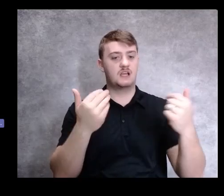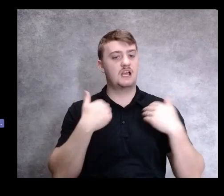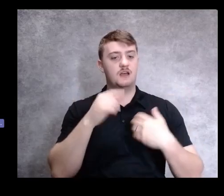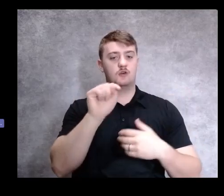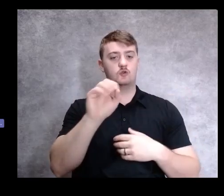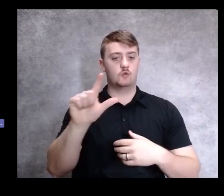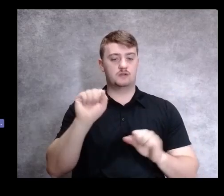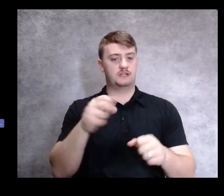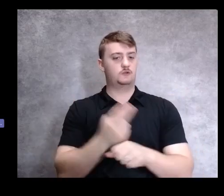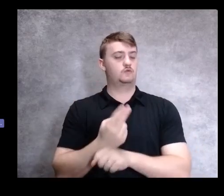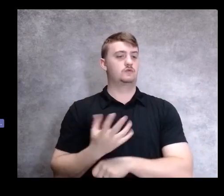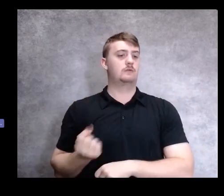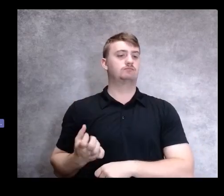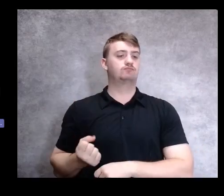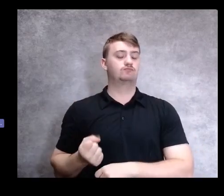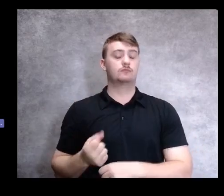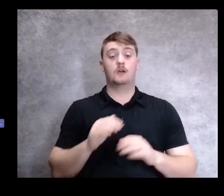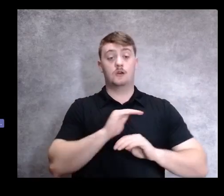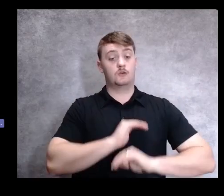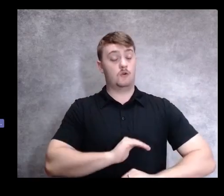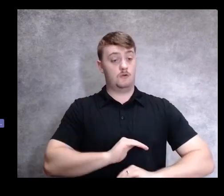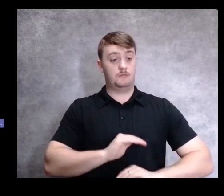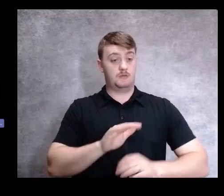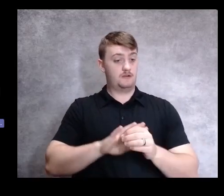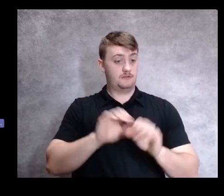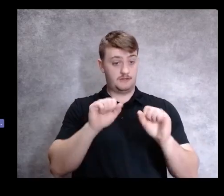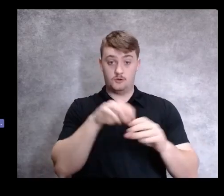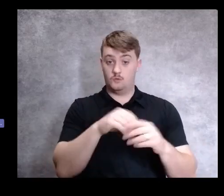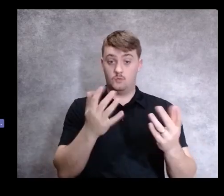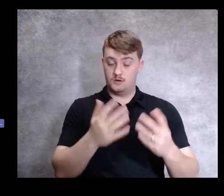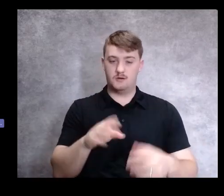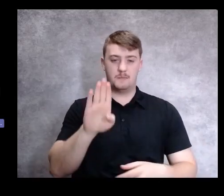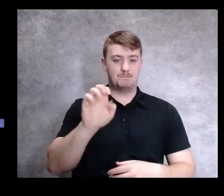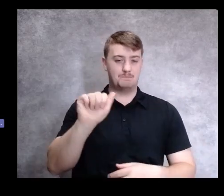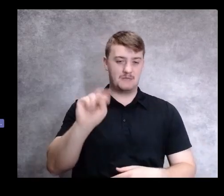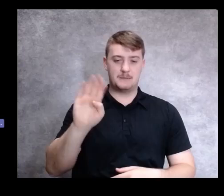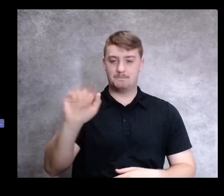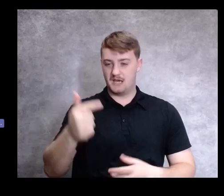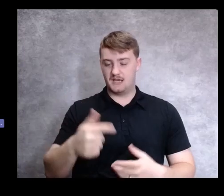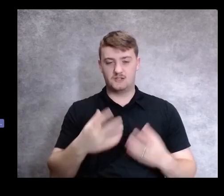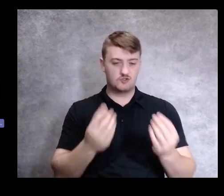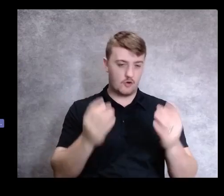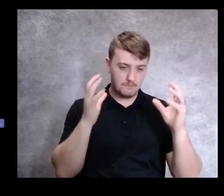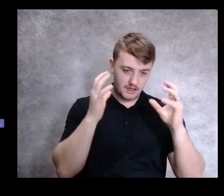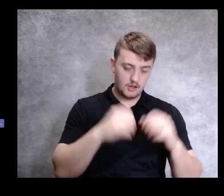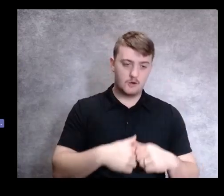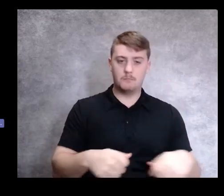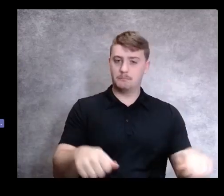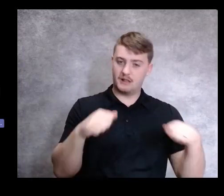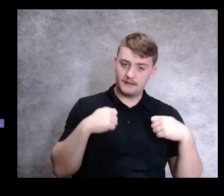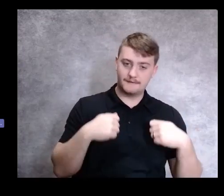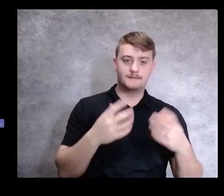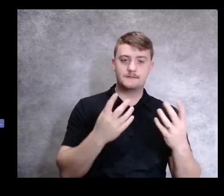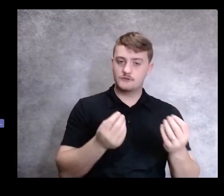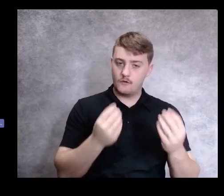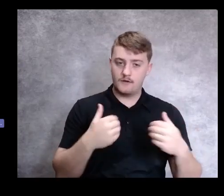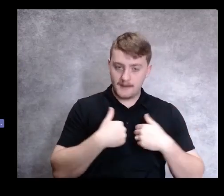use. Calm down areas may include a beanbag or soft pillow, blanket or soft stuffed